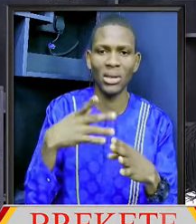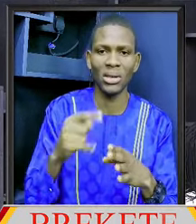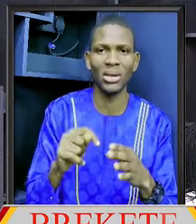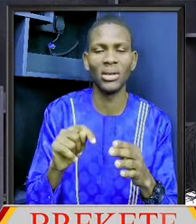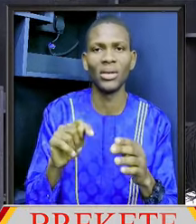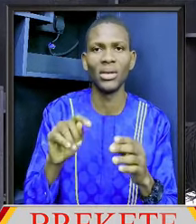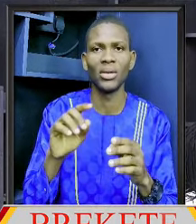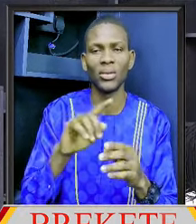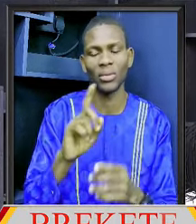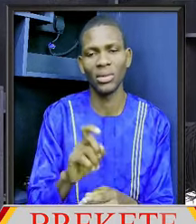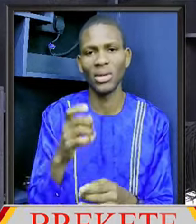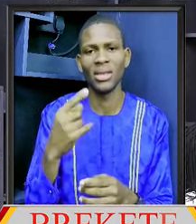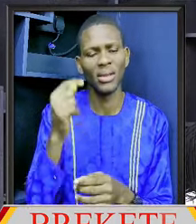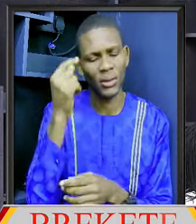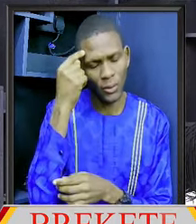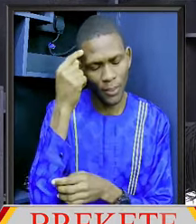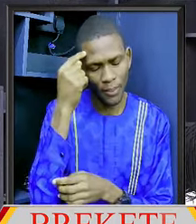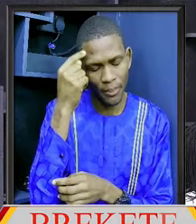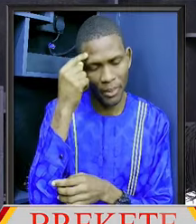Mindset.